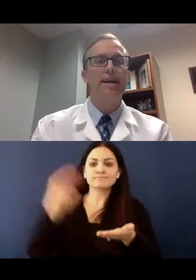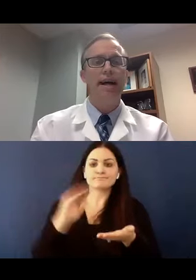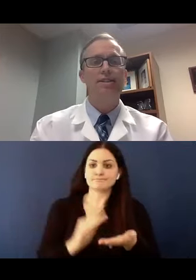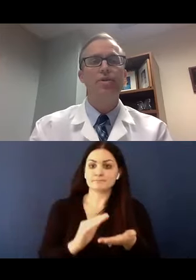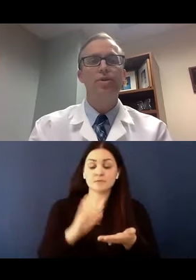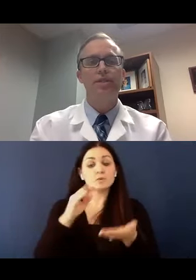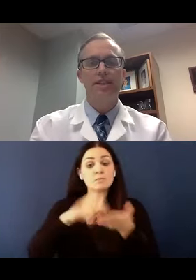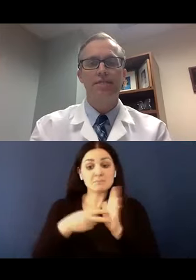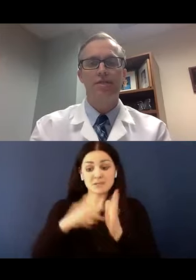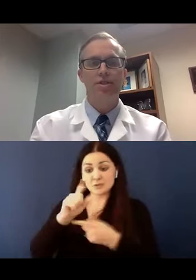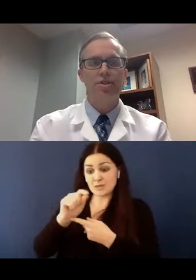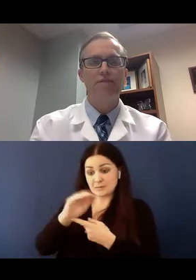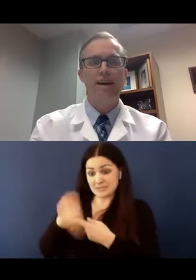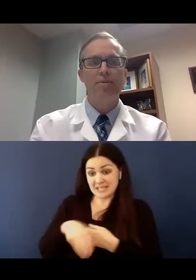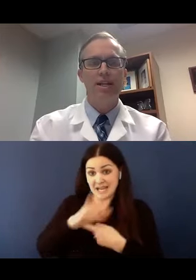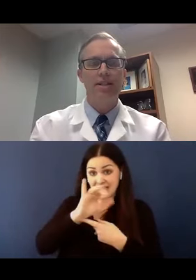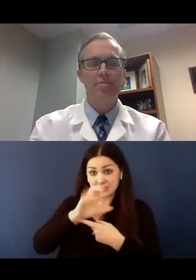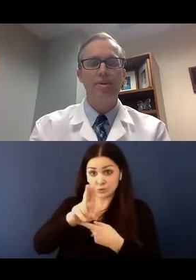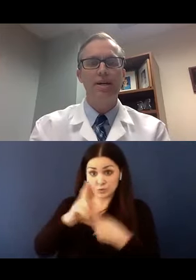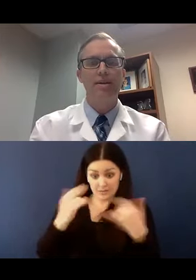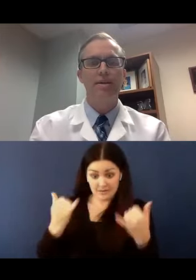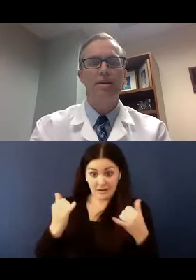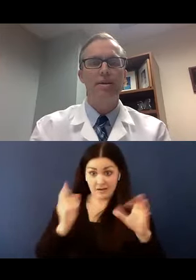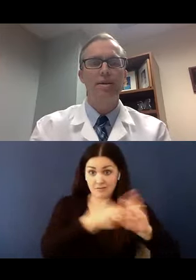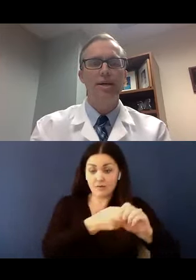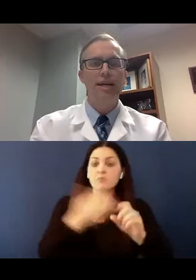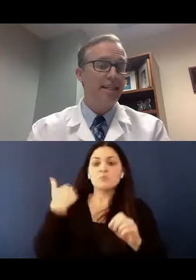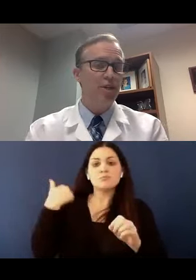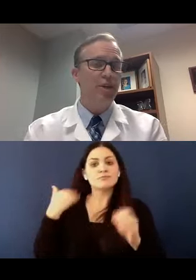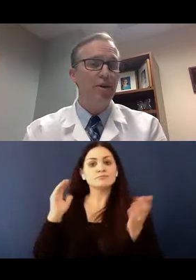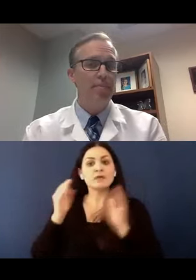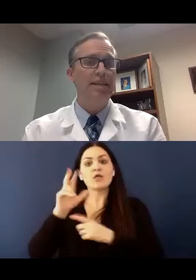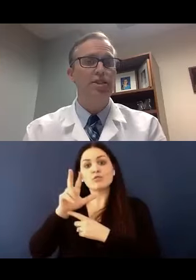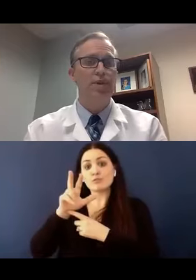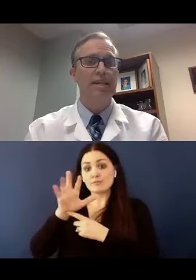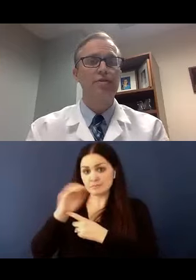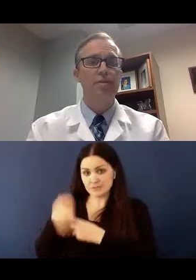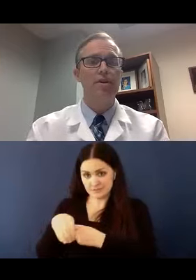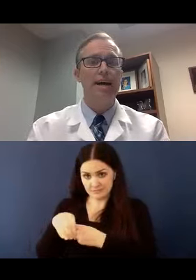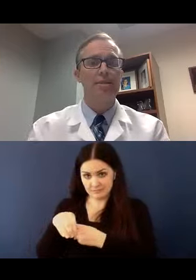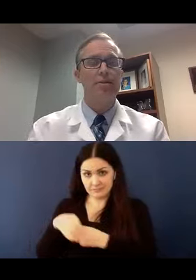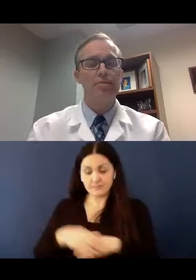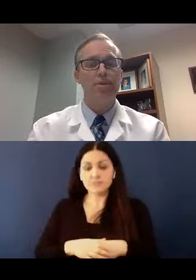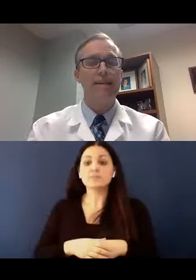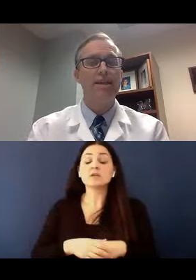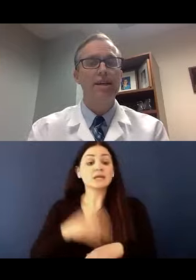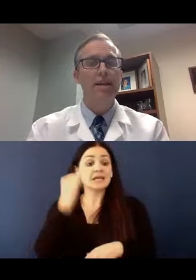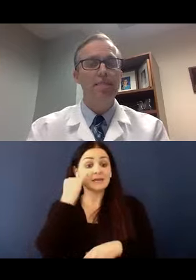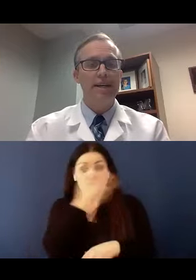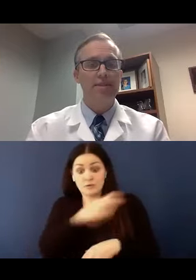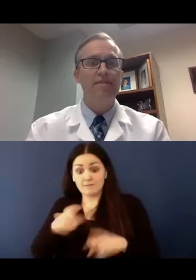20% ICU utilization versus 35% in the spring. In addition, we know that patients transferred from other hospitals